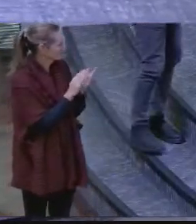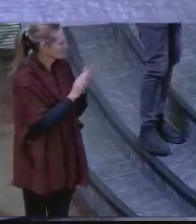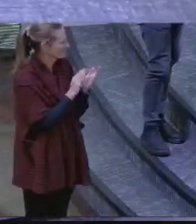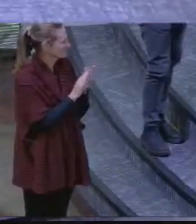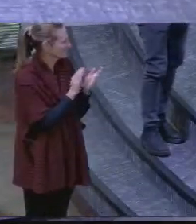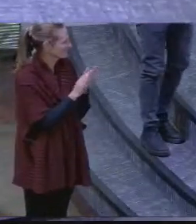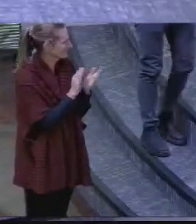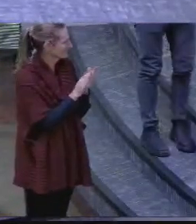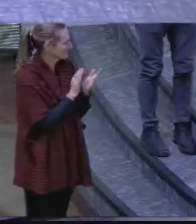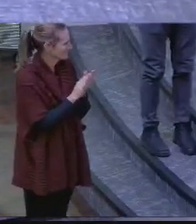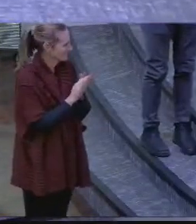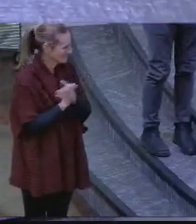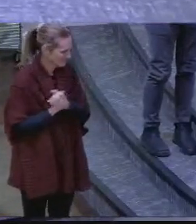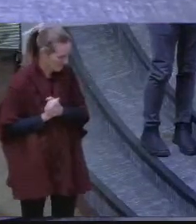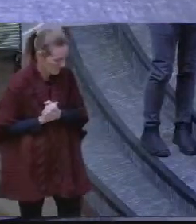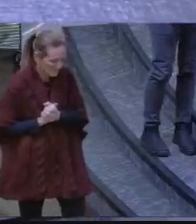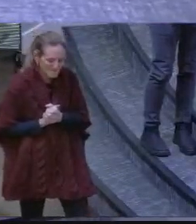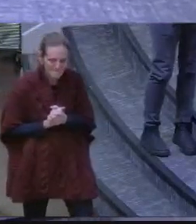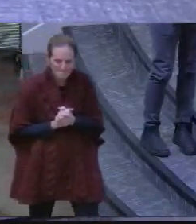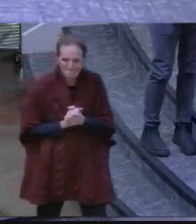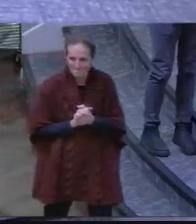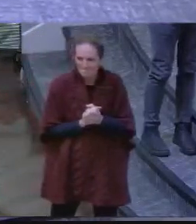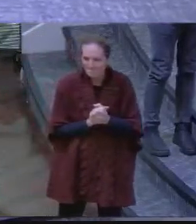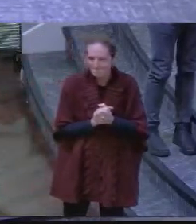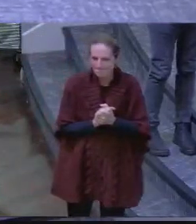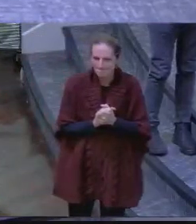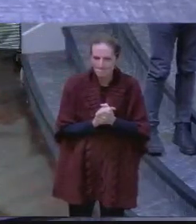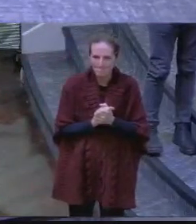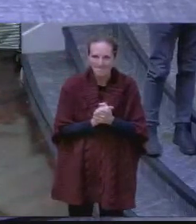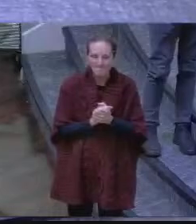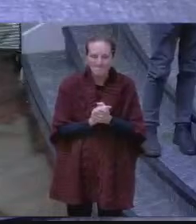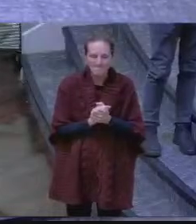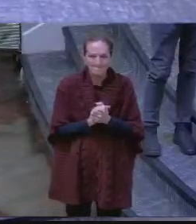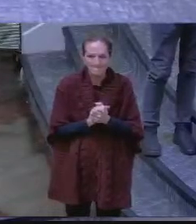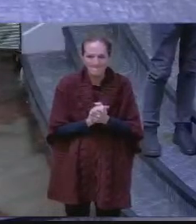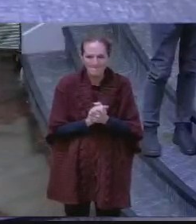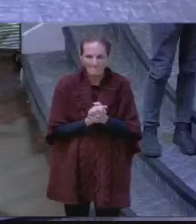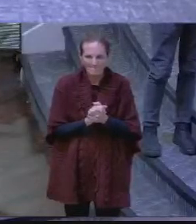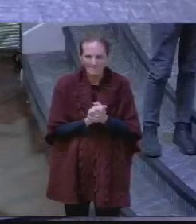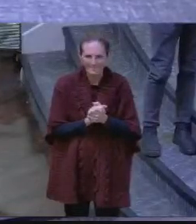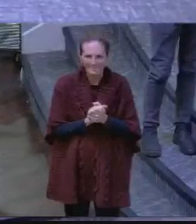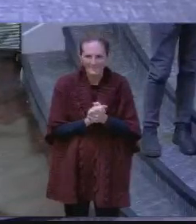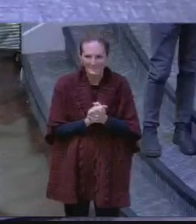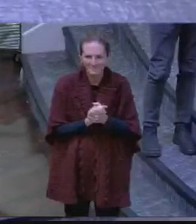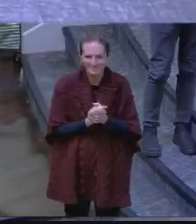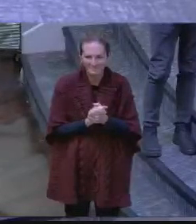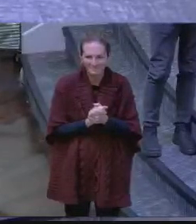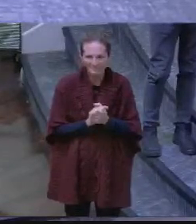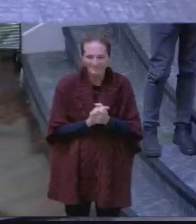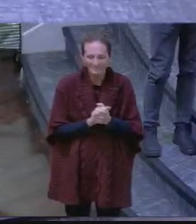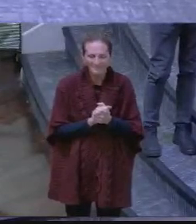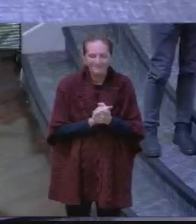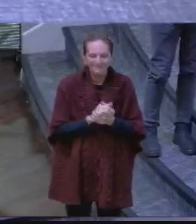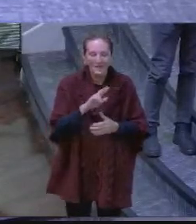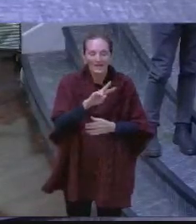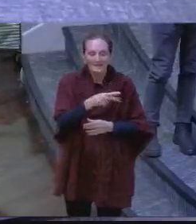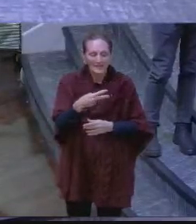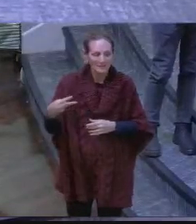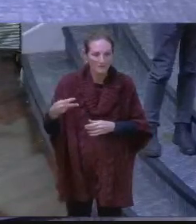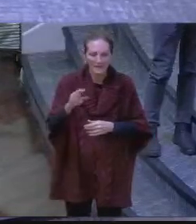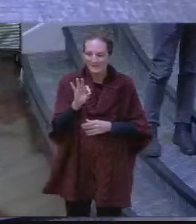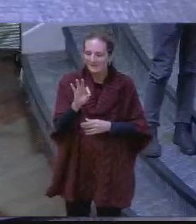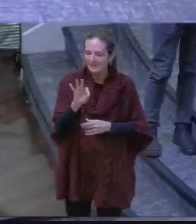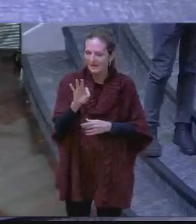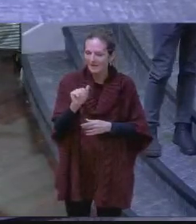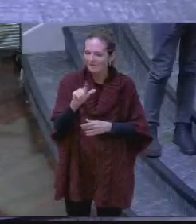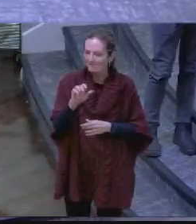There we go. In second place, Fallon Martin,